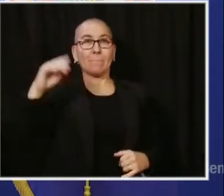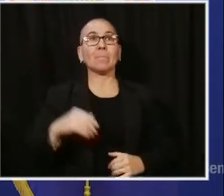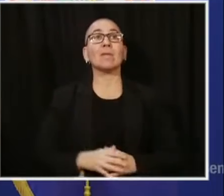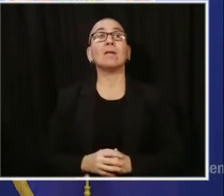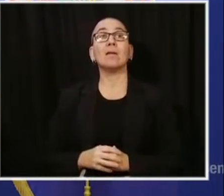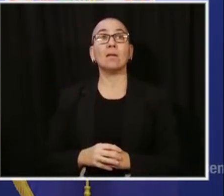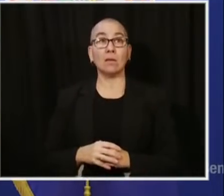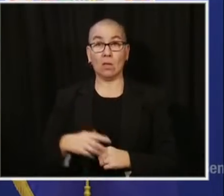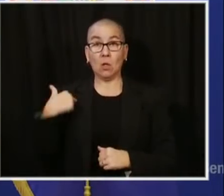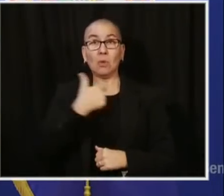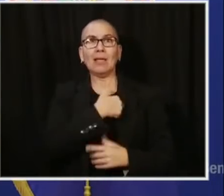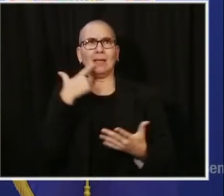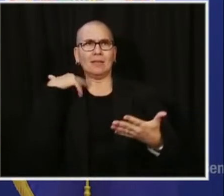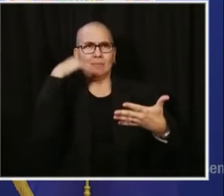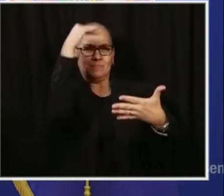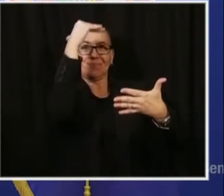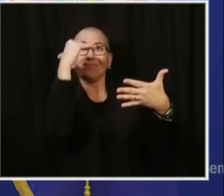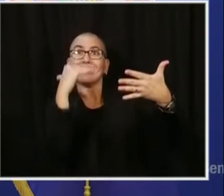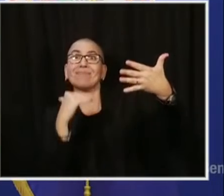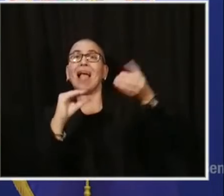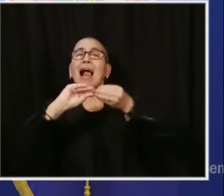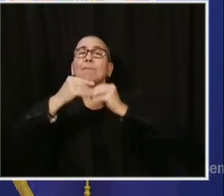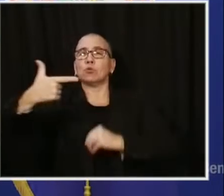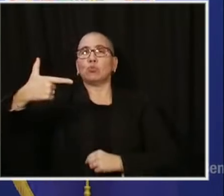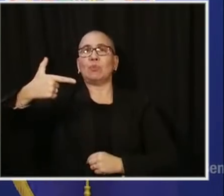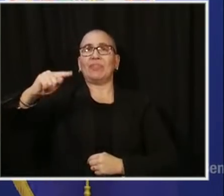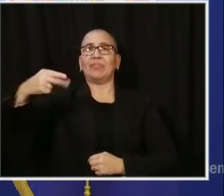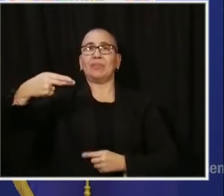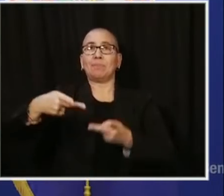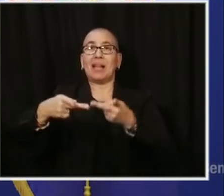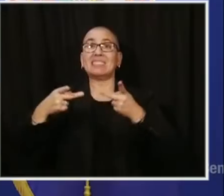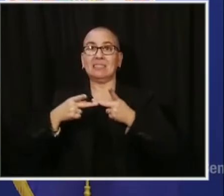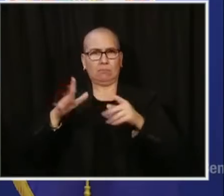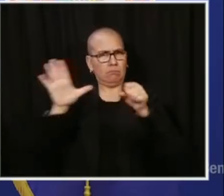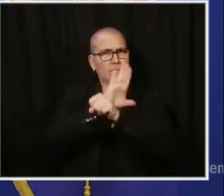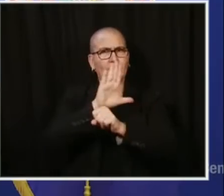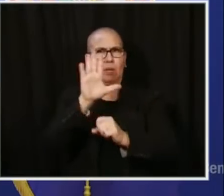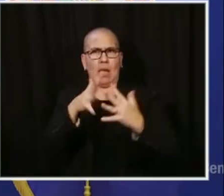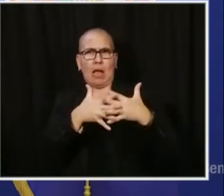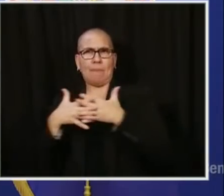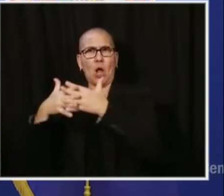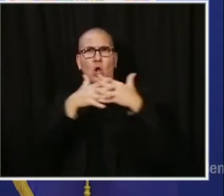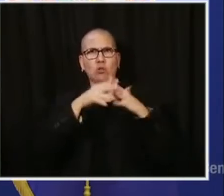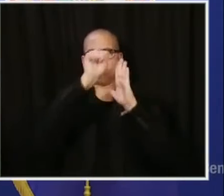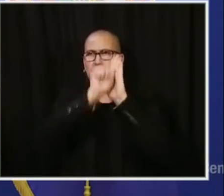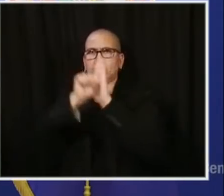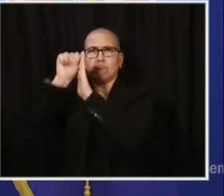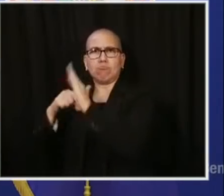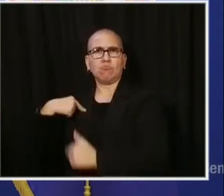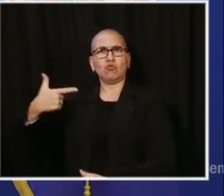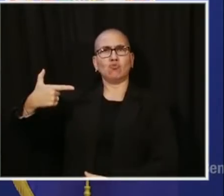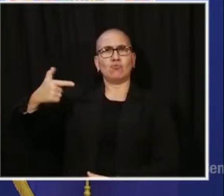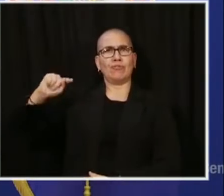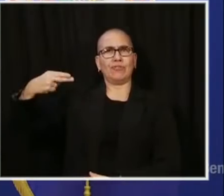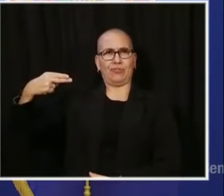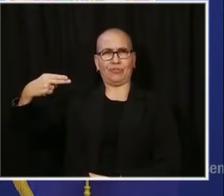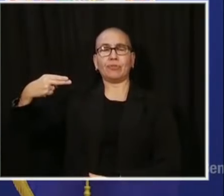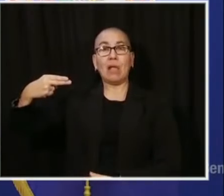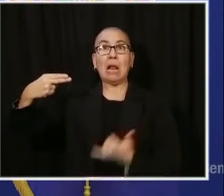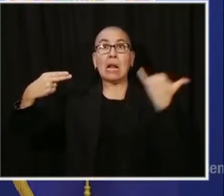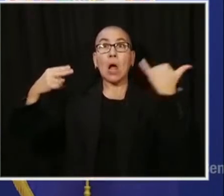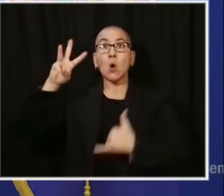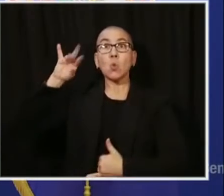rates, about in the middle of the country. North Dakota was 1, South Dakota was 2, Wisconsin was 3, Iowa was 4, Nebraska was